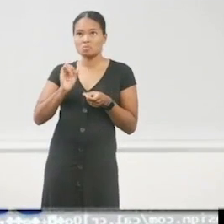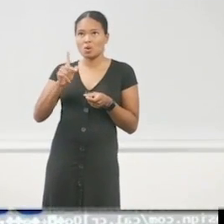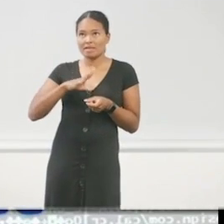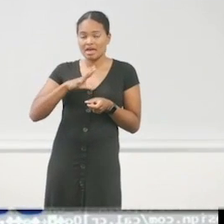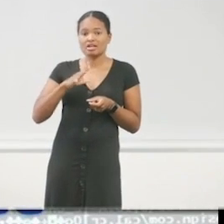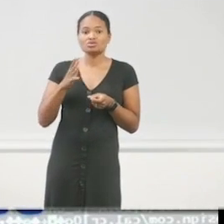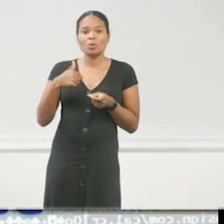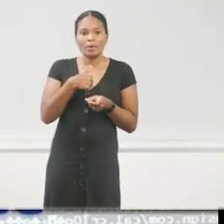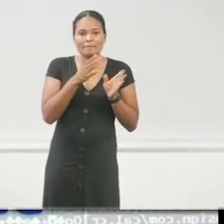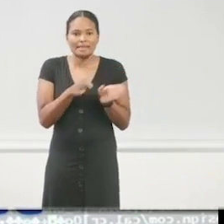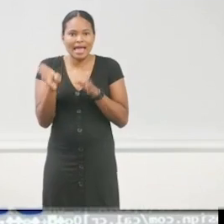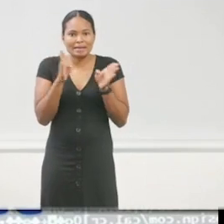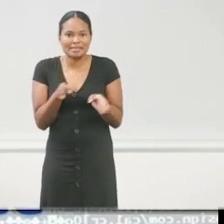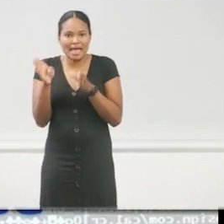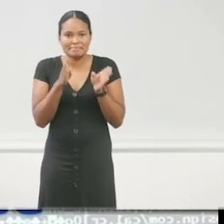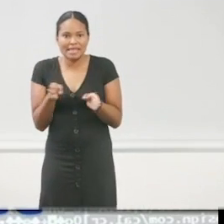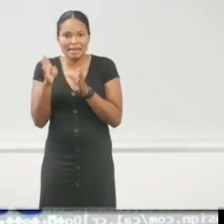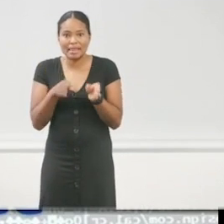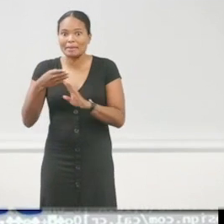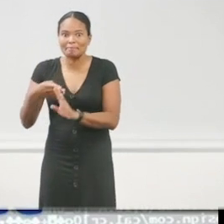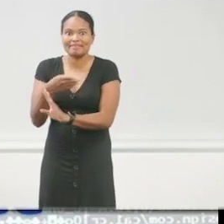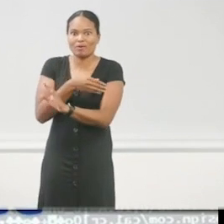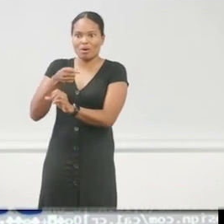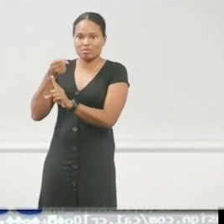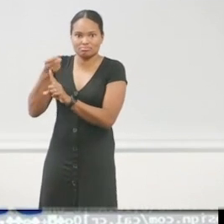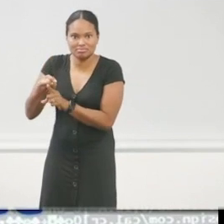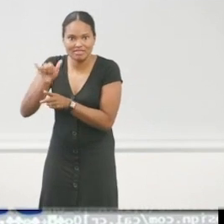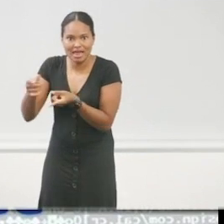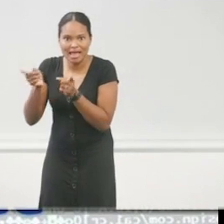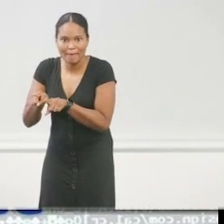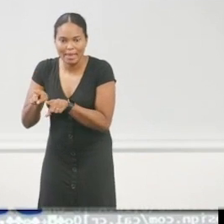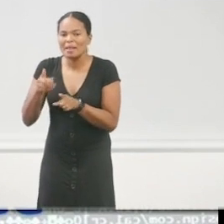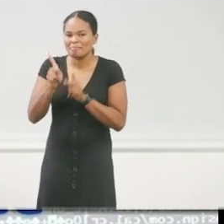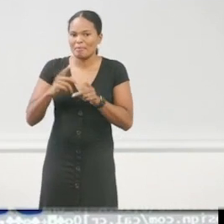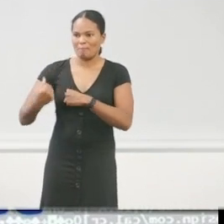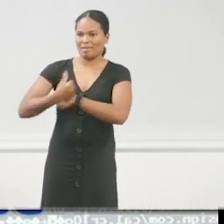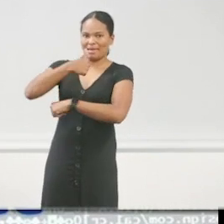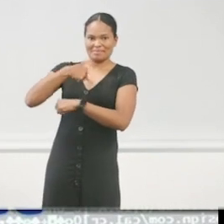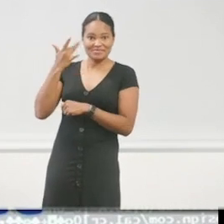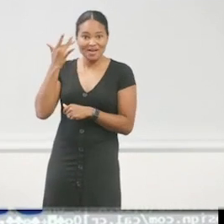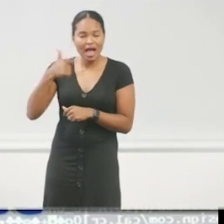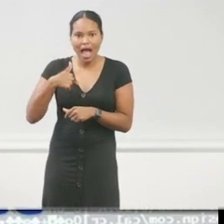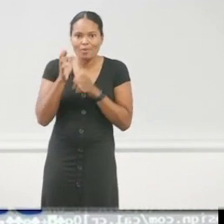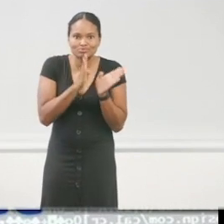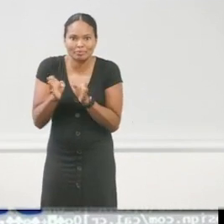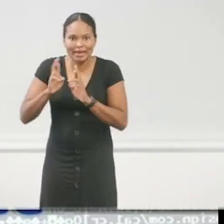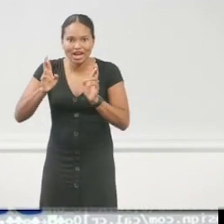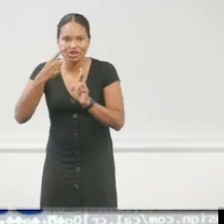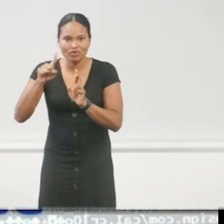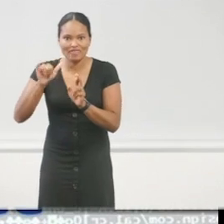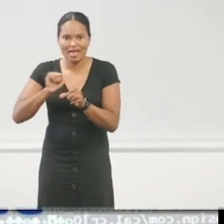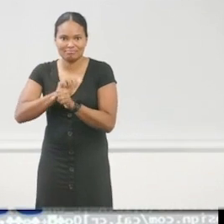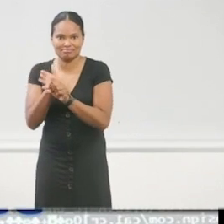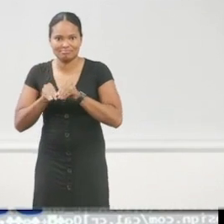people blame me for the pandemic because we came up with planning for the pandemic. And each year we've tried to move on to a little bit